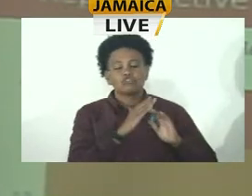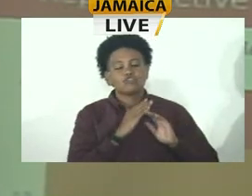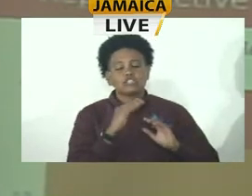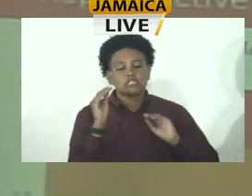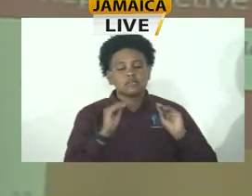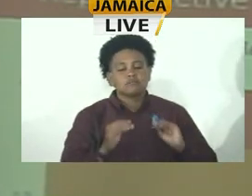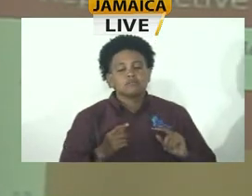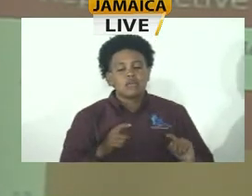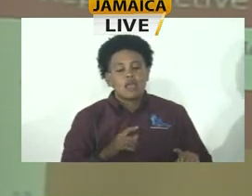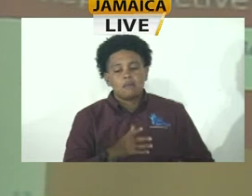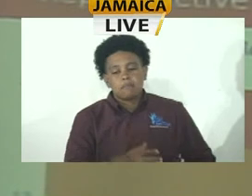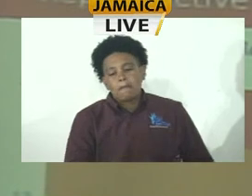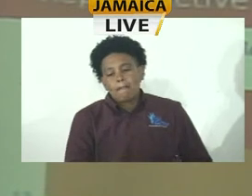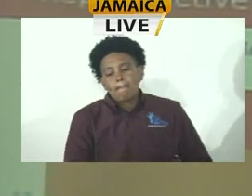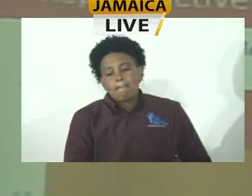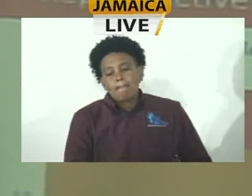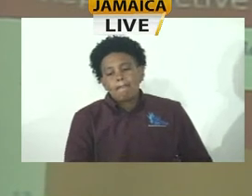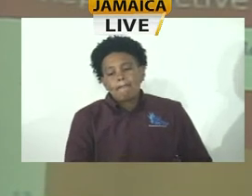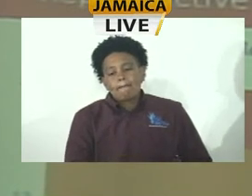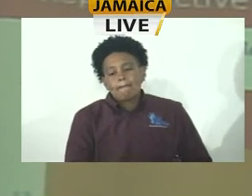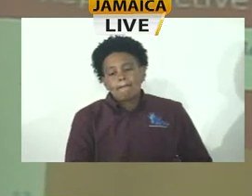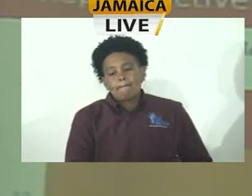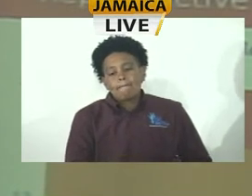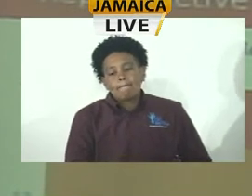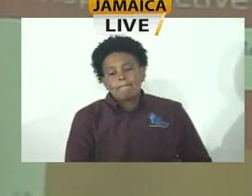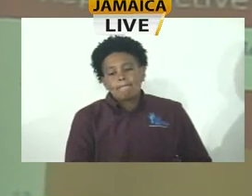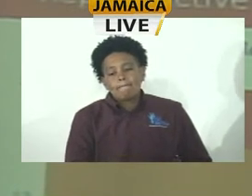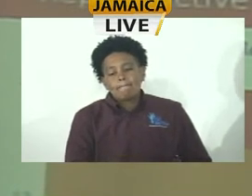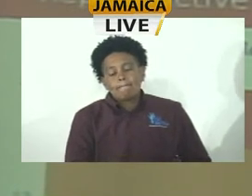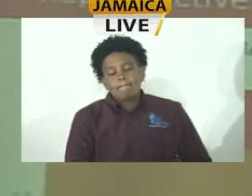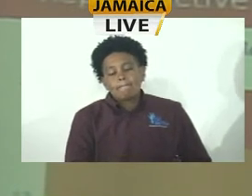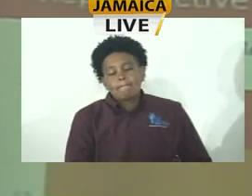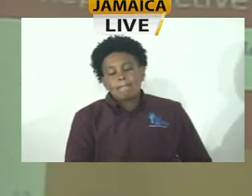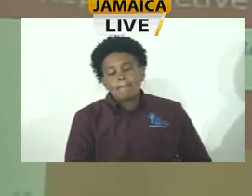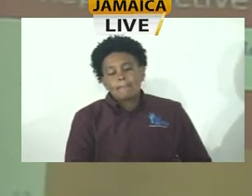place madam speaker